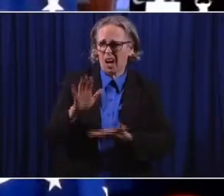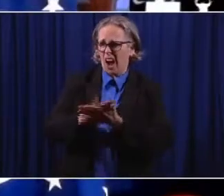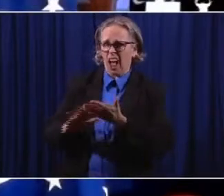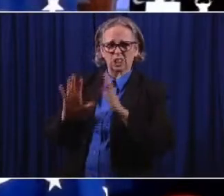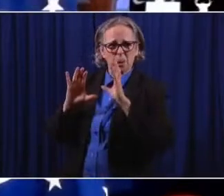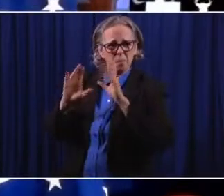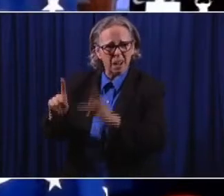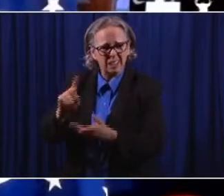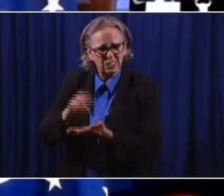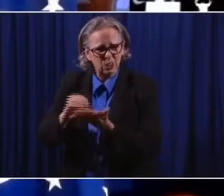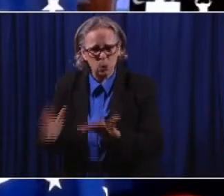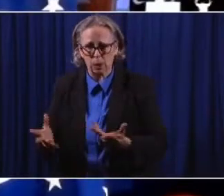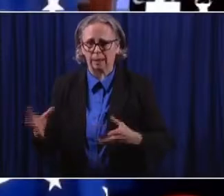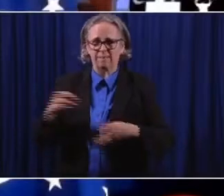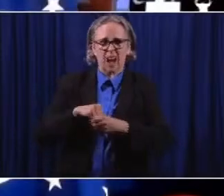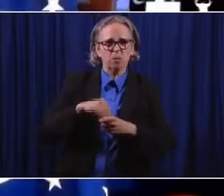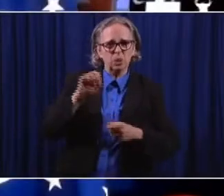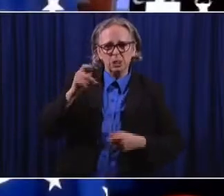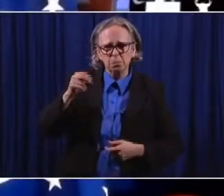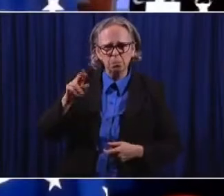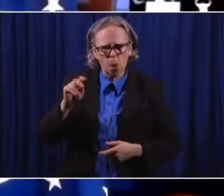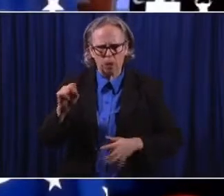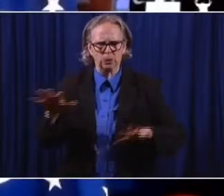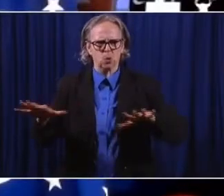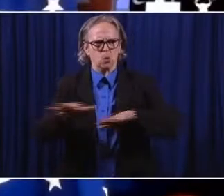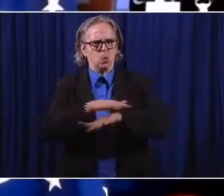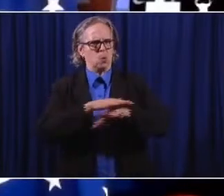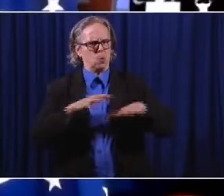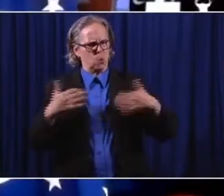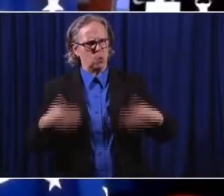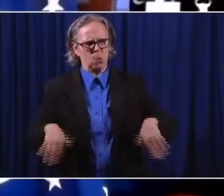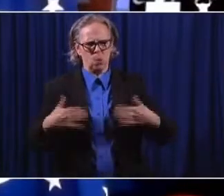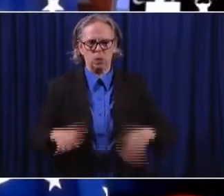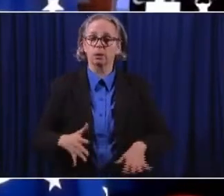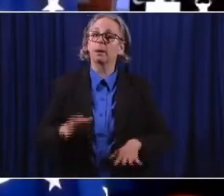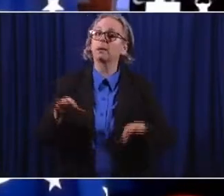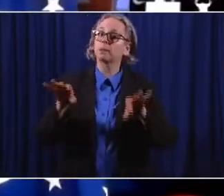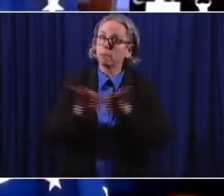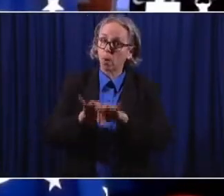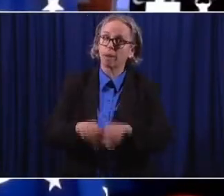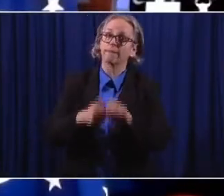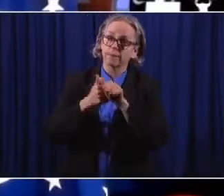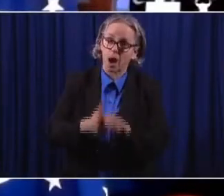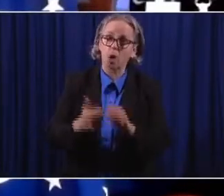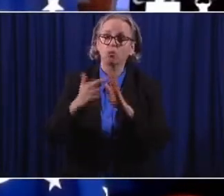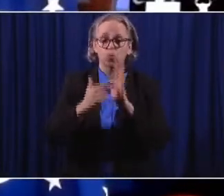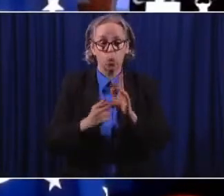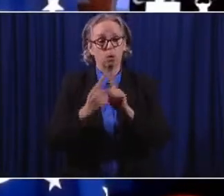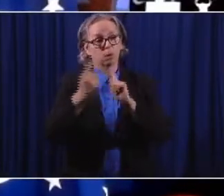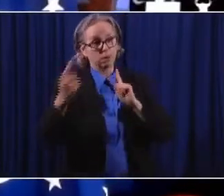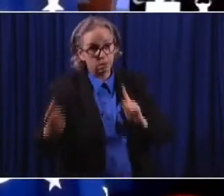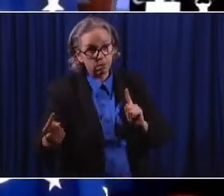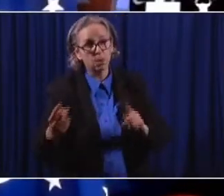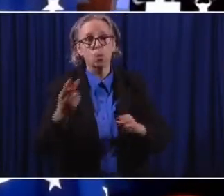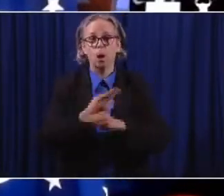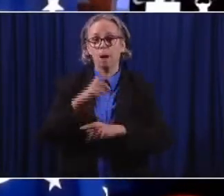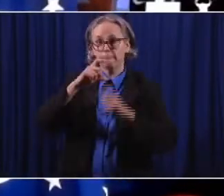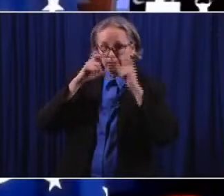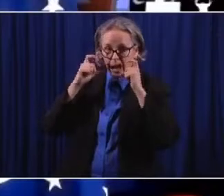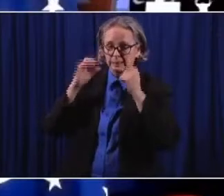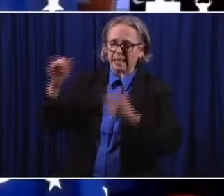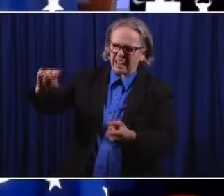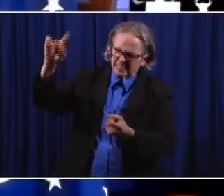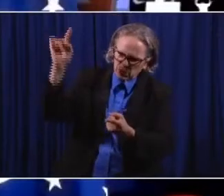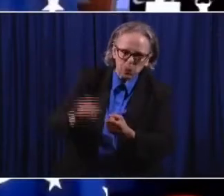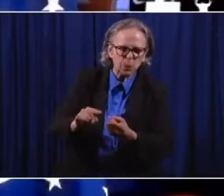on, that if you follow the rules outside of those settings with masks and distancing, that it can work. And we see the positivity